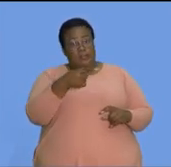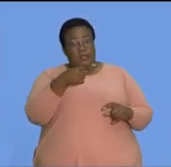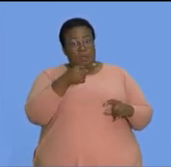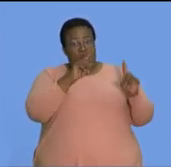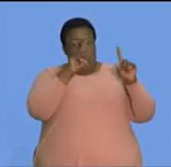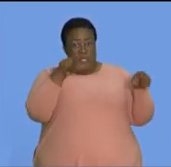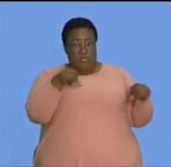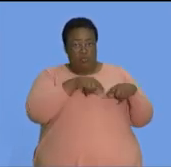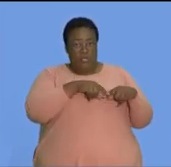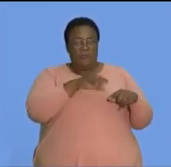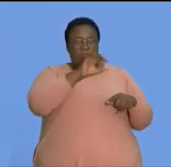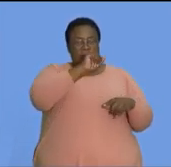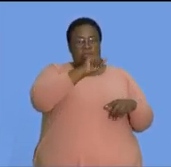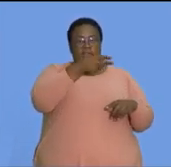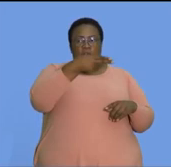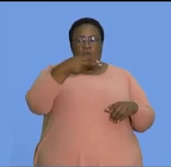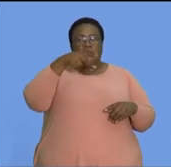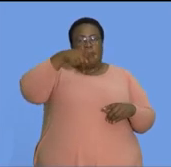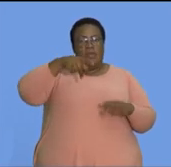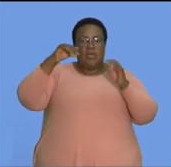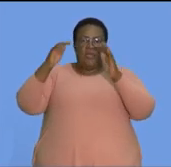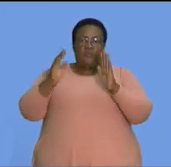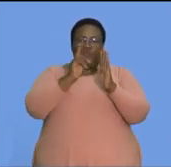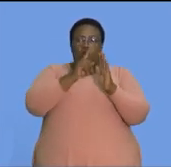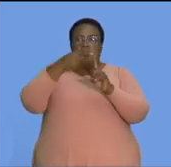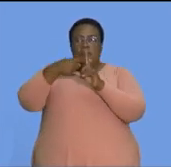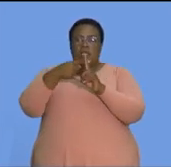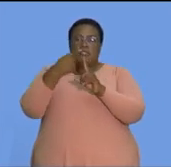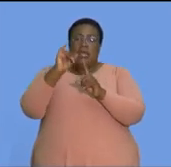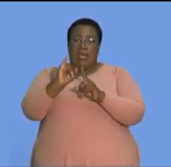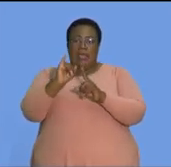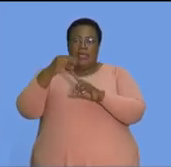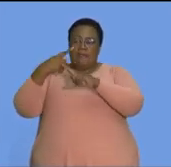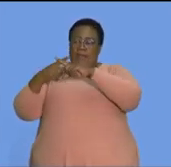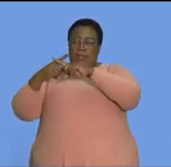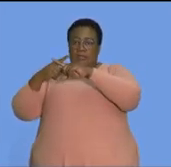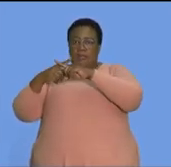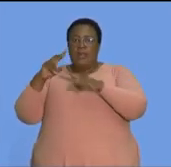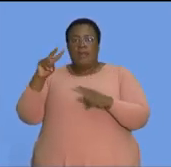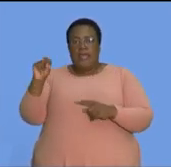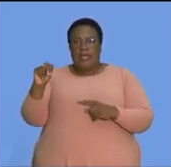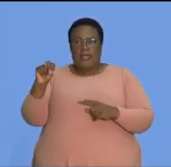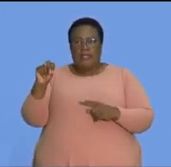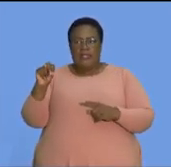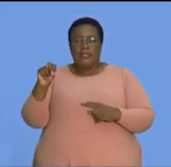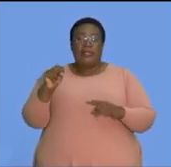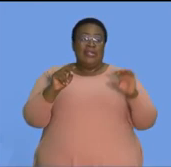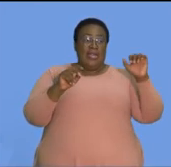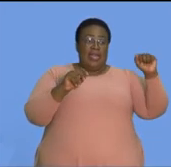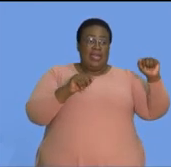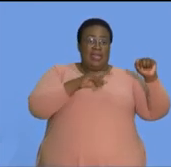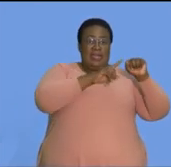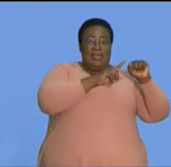A is equals to P into 1 plus I multiplied by N, right? Where the A would be